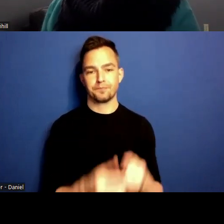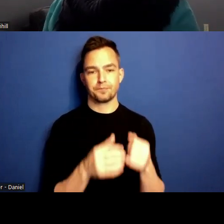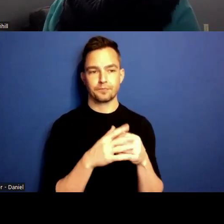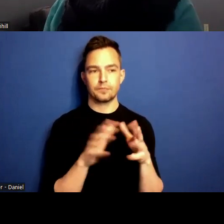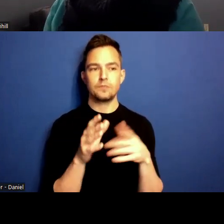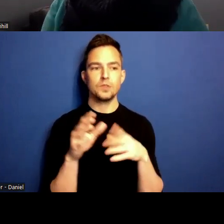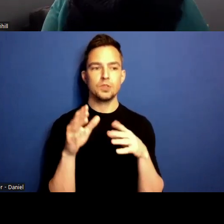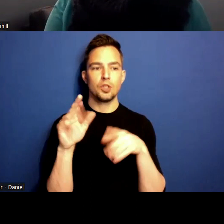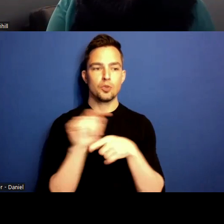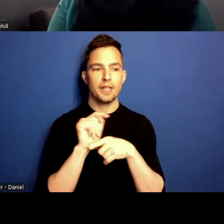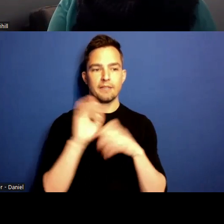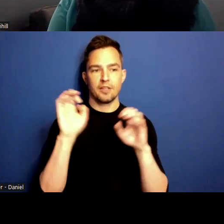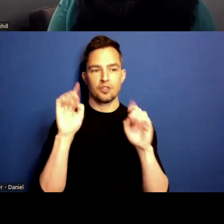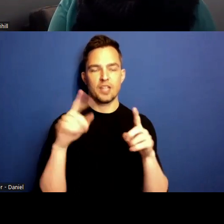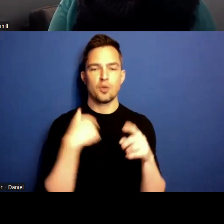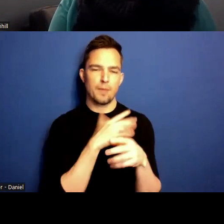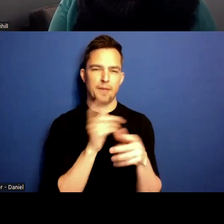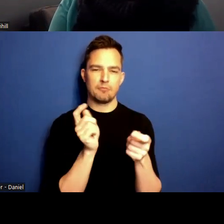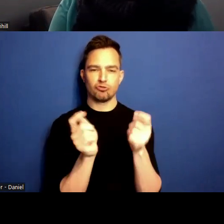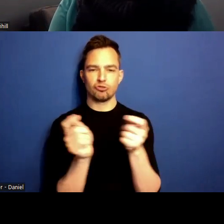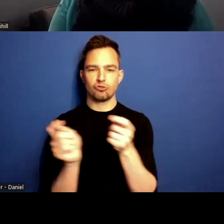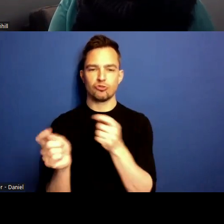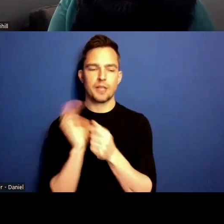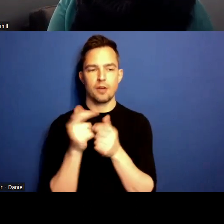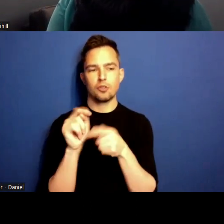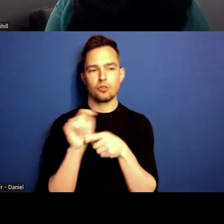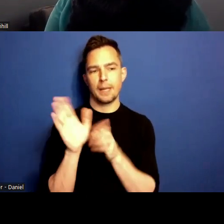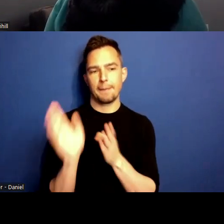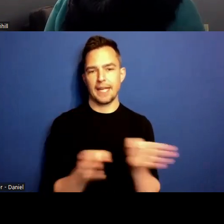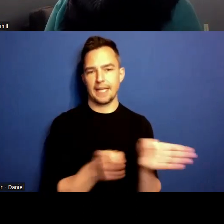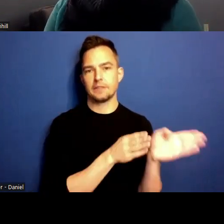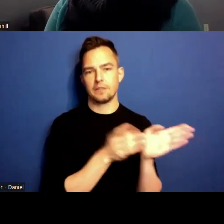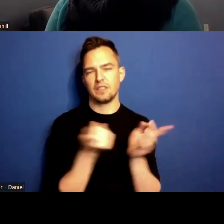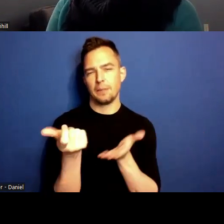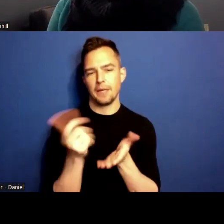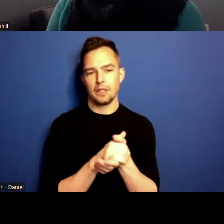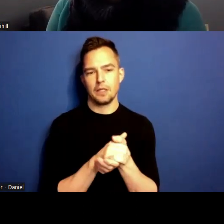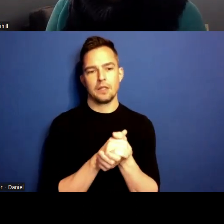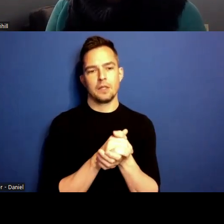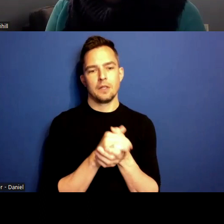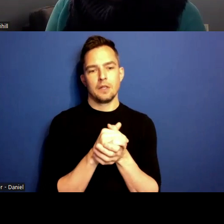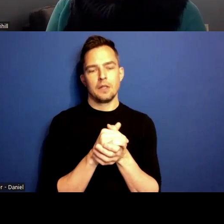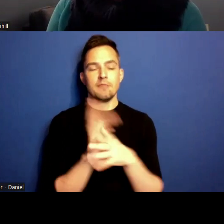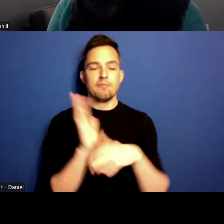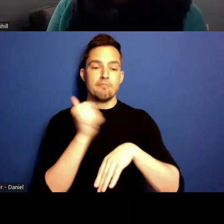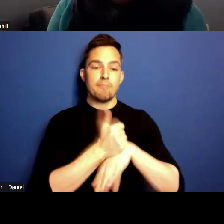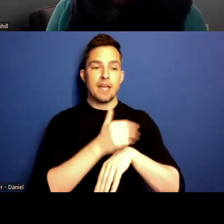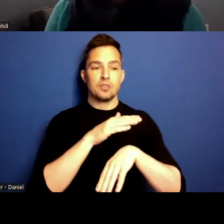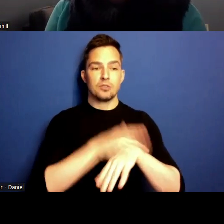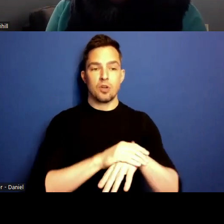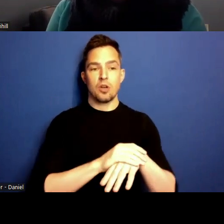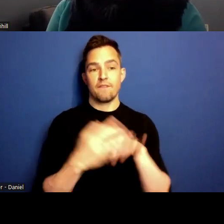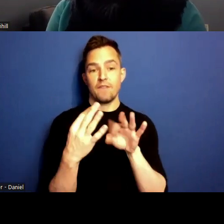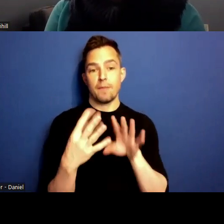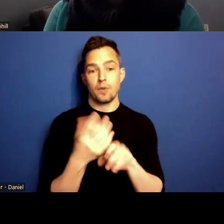Training and education, we've been retooling our training plan a bit, simply based on feedback that we've gotten